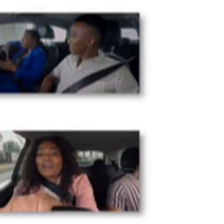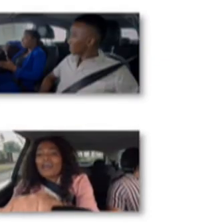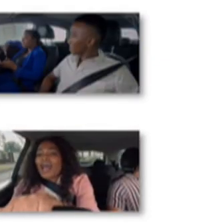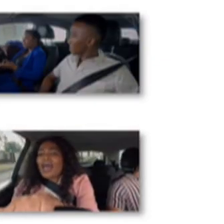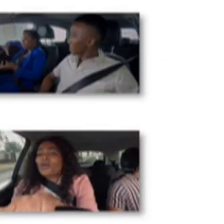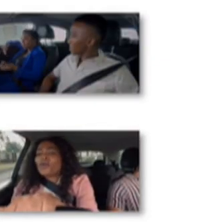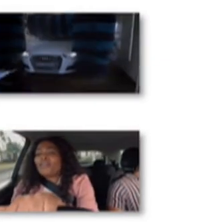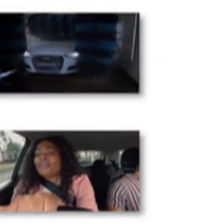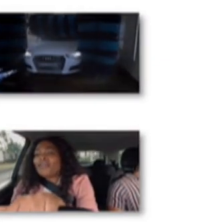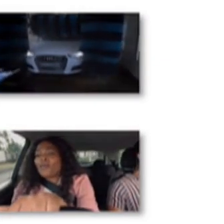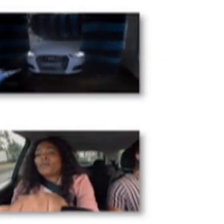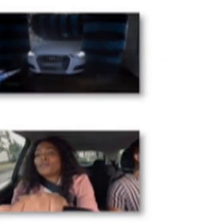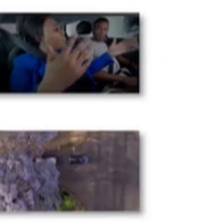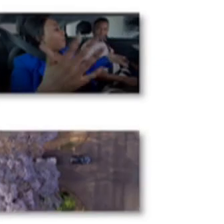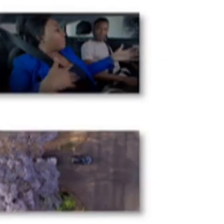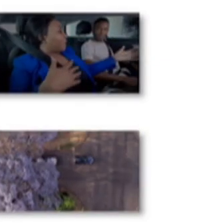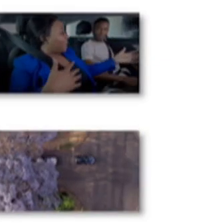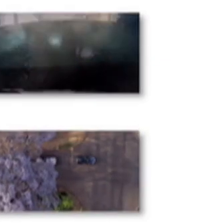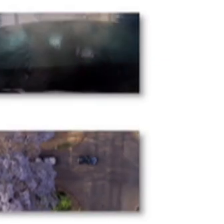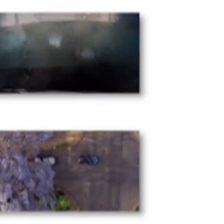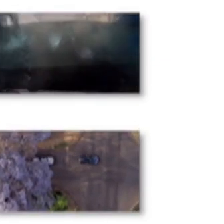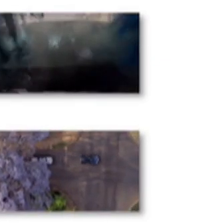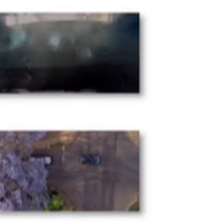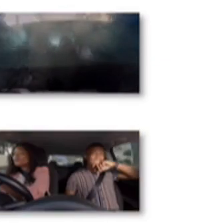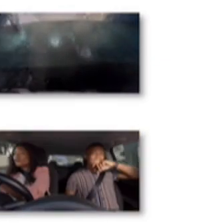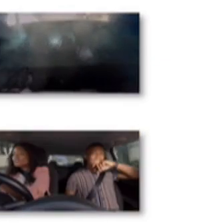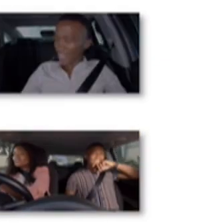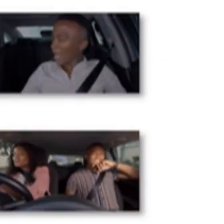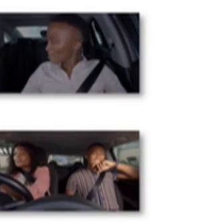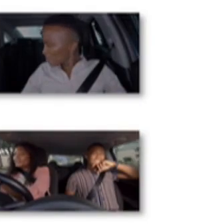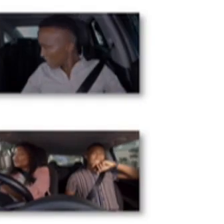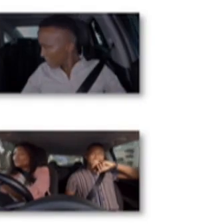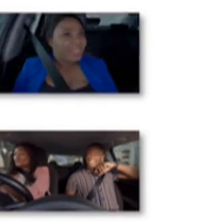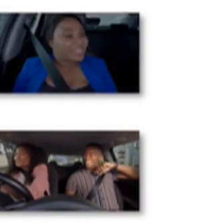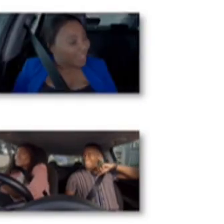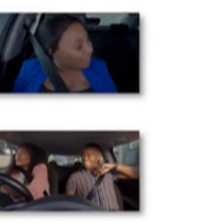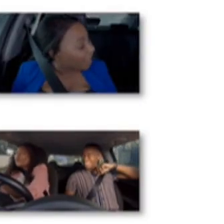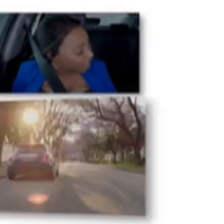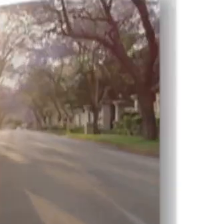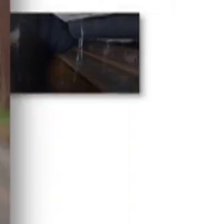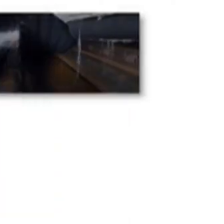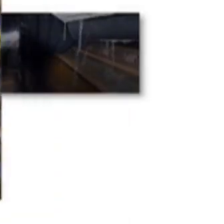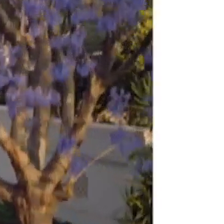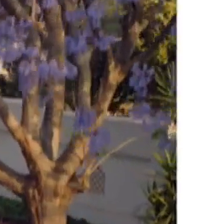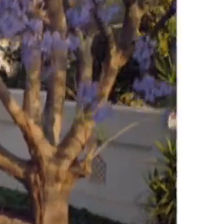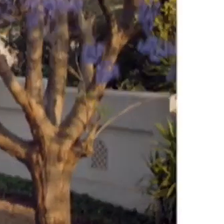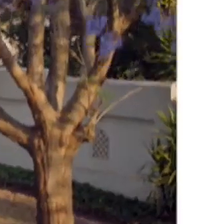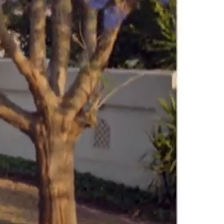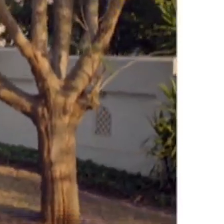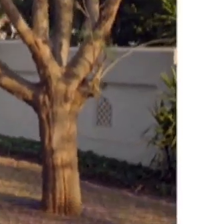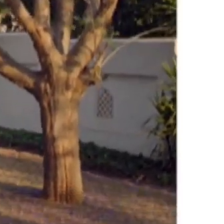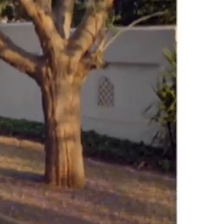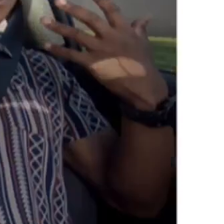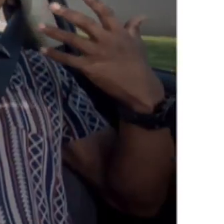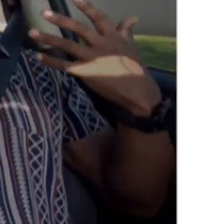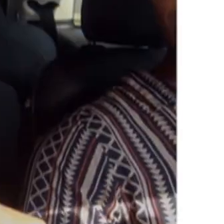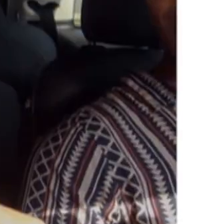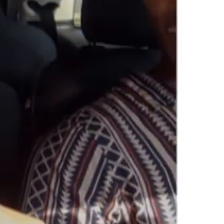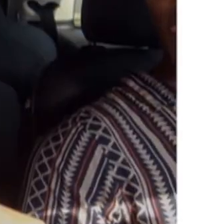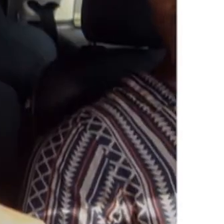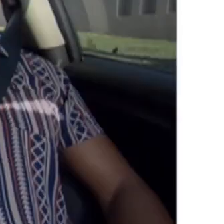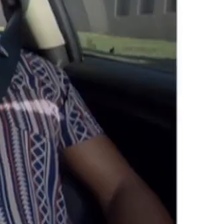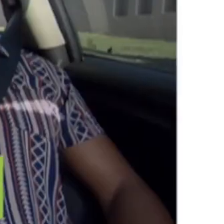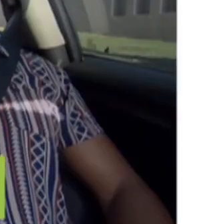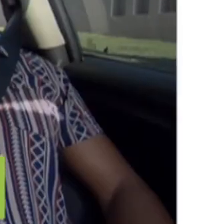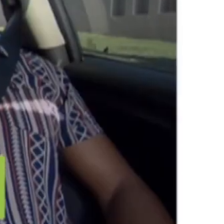massive 1,500 Rand if you've been with the same insurer and claim free for 3 years. Who did you speak to, Outsurance? It